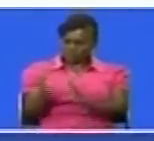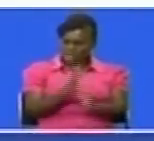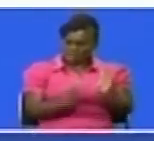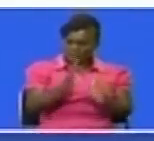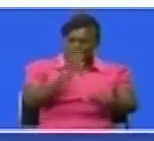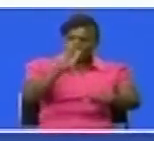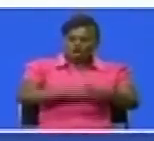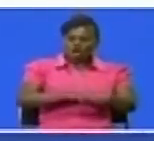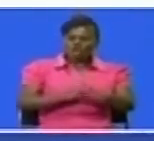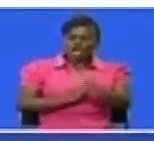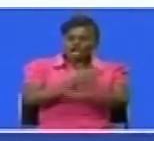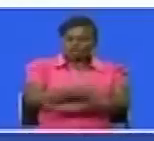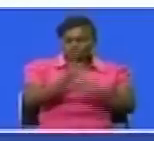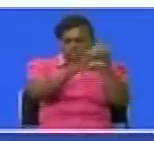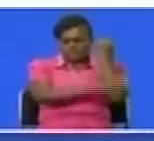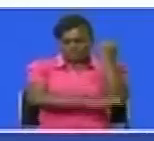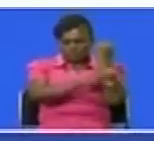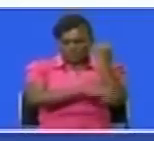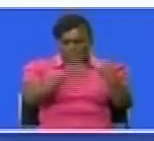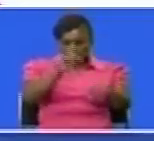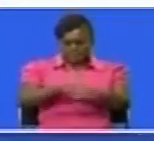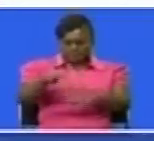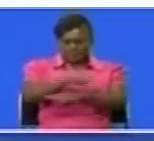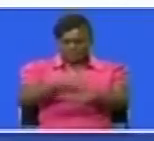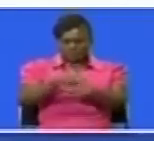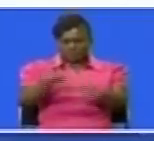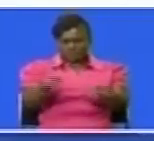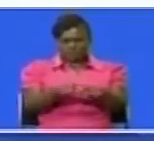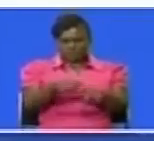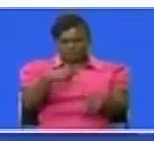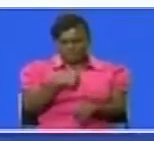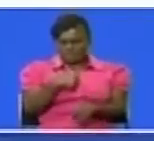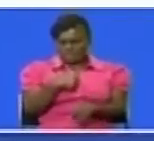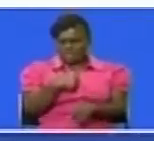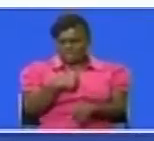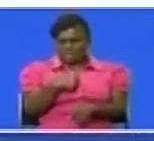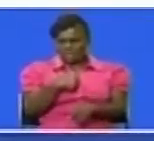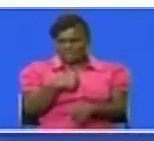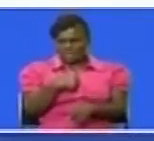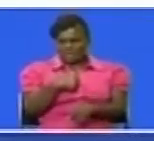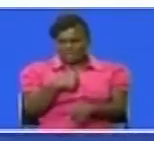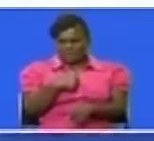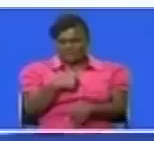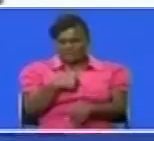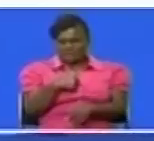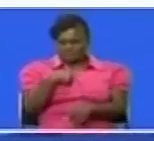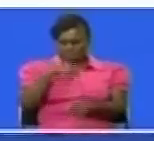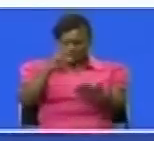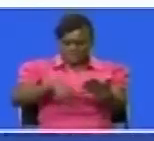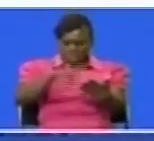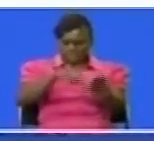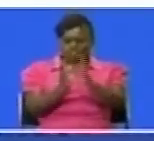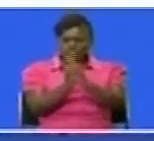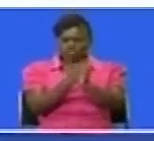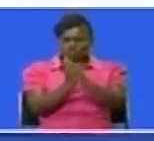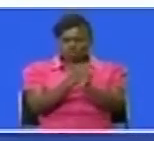equally across all those other places. When education comes in, it happens the same. Today, as I was preparing for this show, I read an article written for